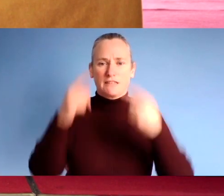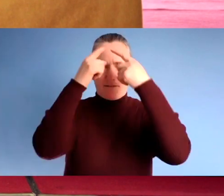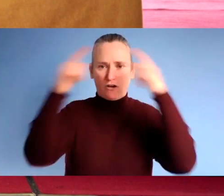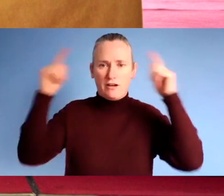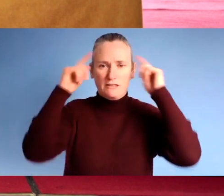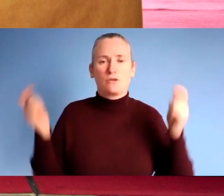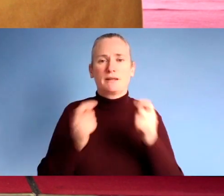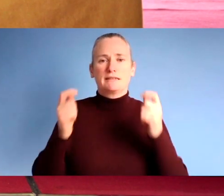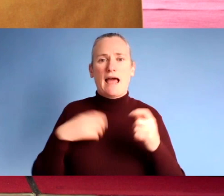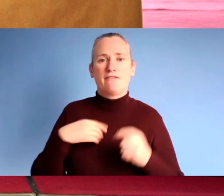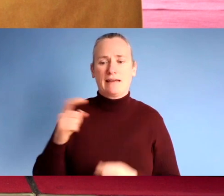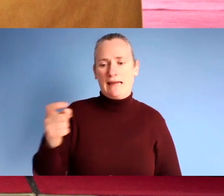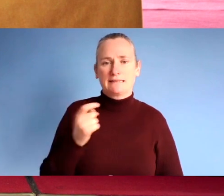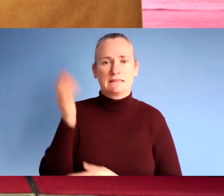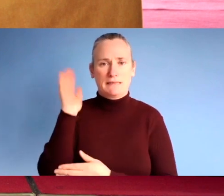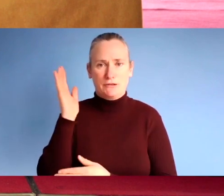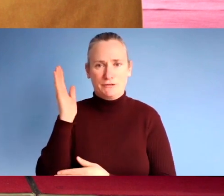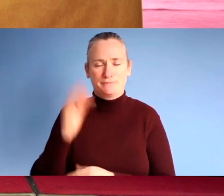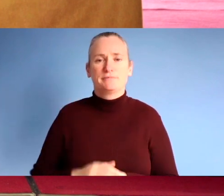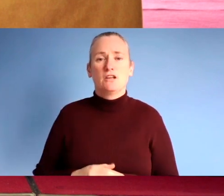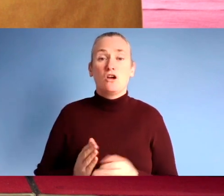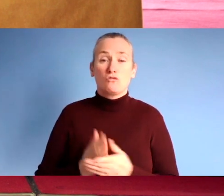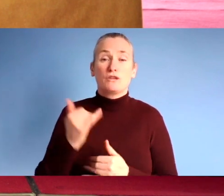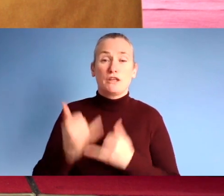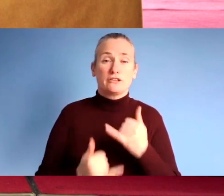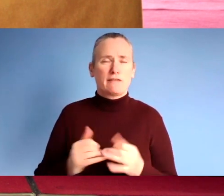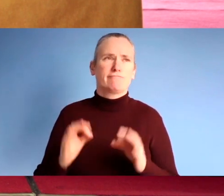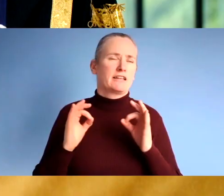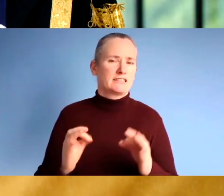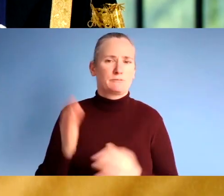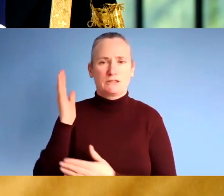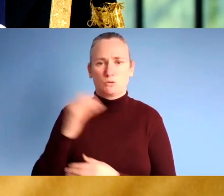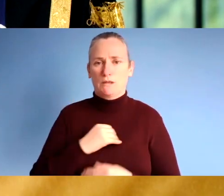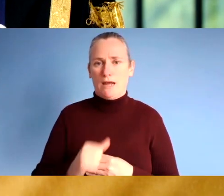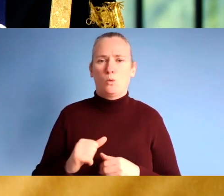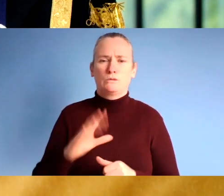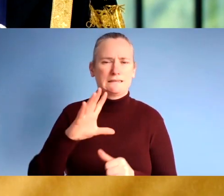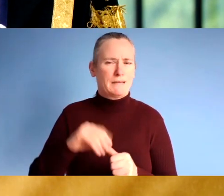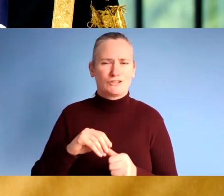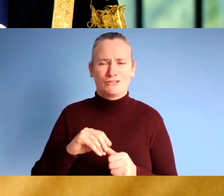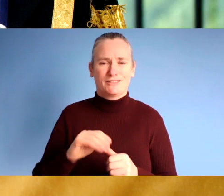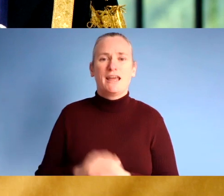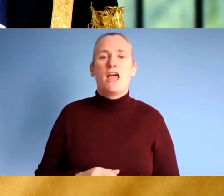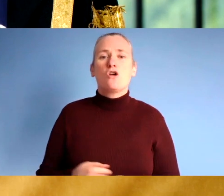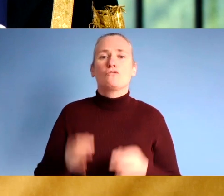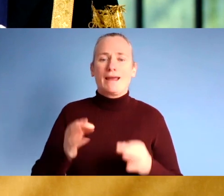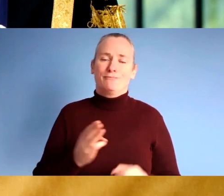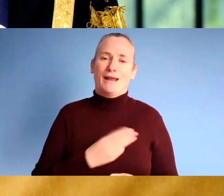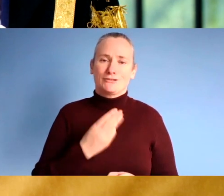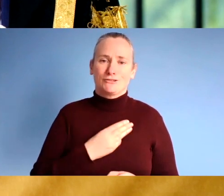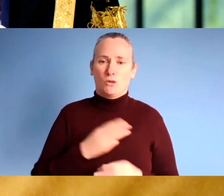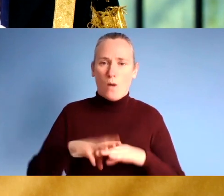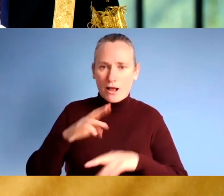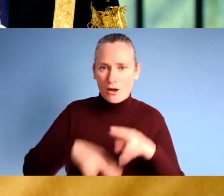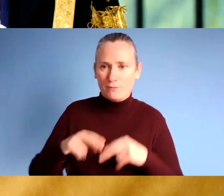University College Cork is to have a guest speaker. Over the years, we've had amazing speakers. Today, we have someone really special. It is my great pleasure